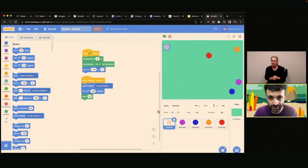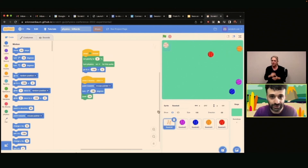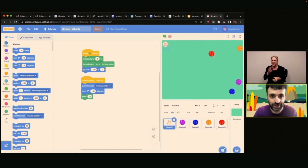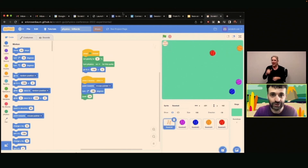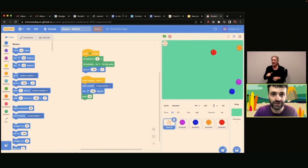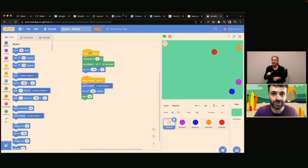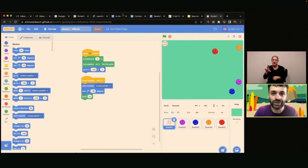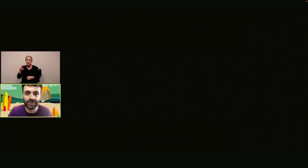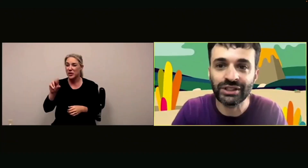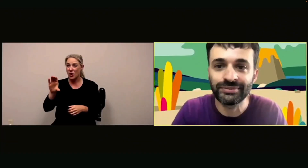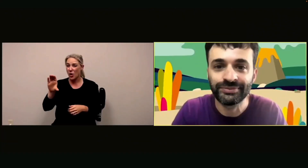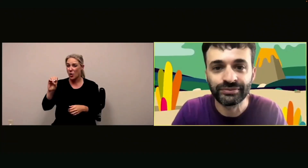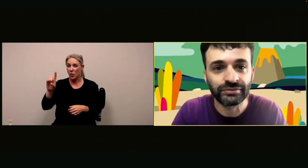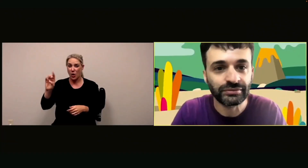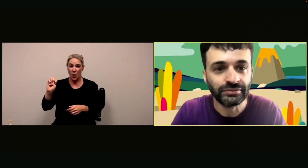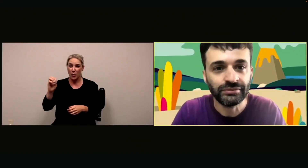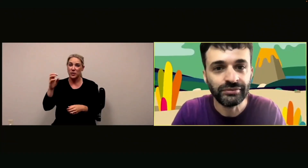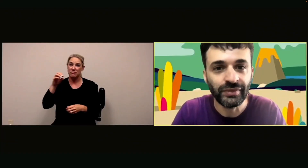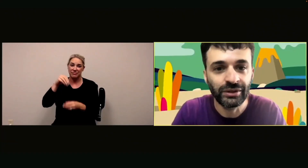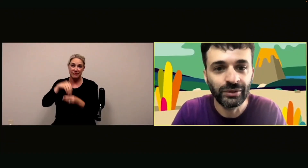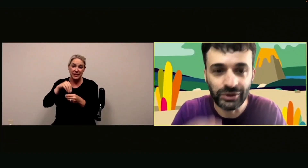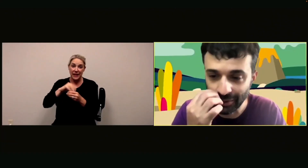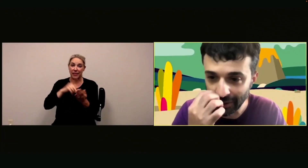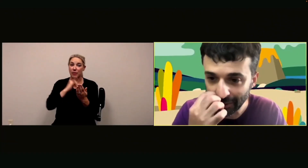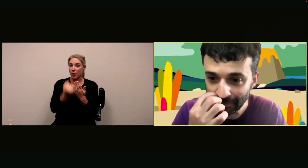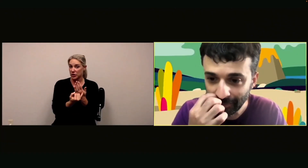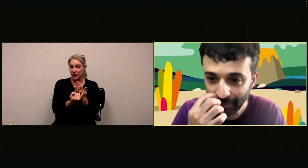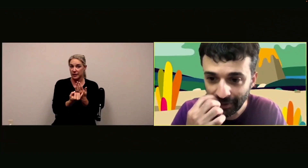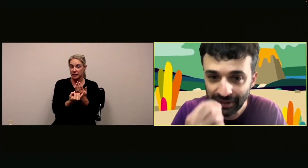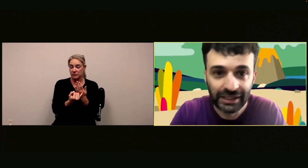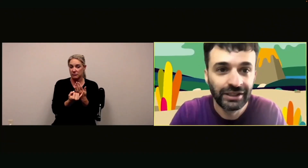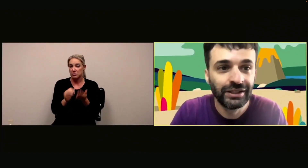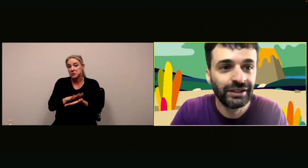almost no code in the project, which is pretty nice.